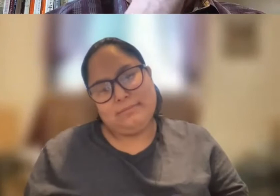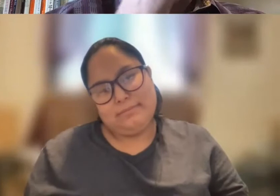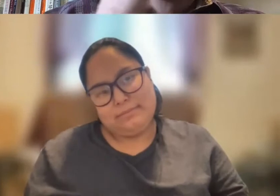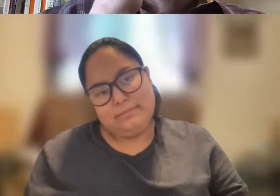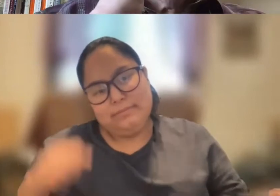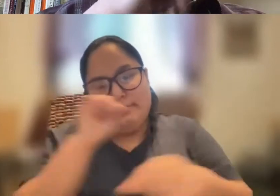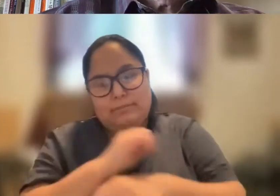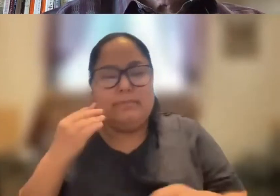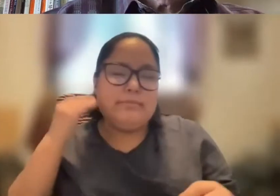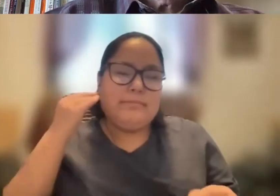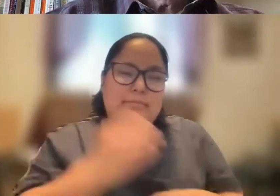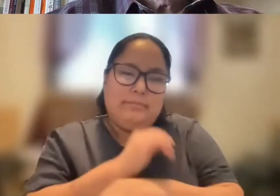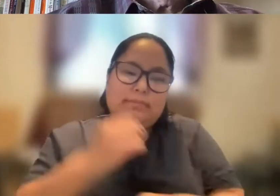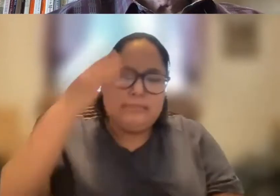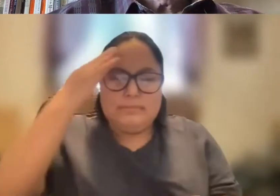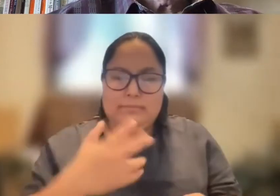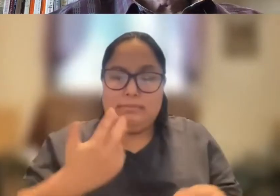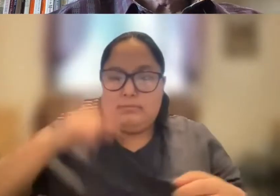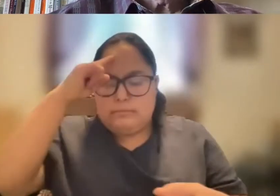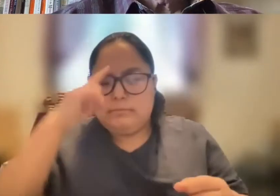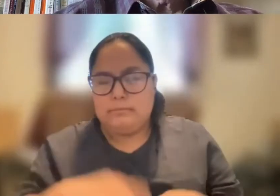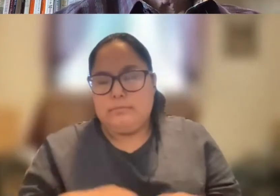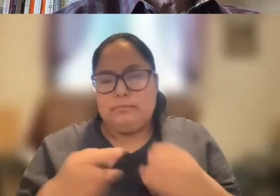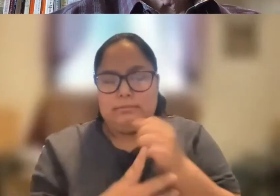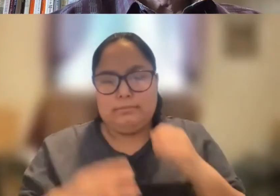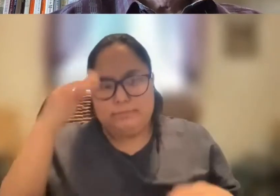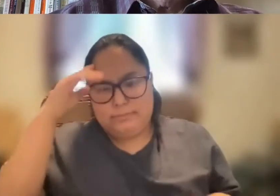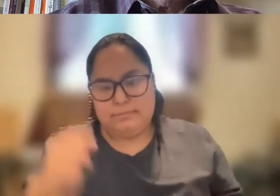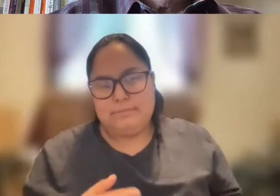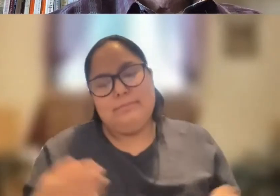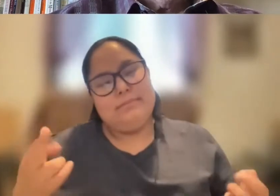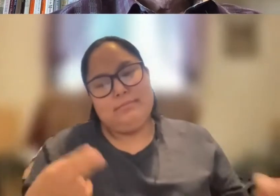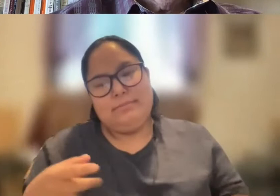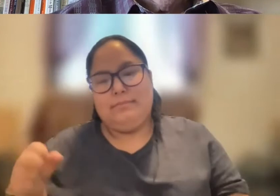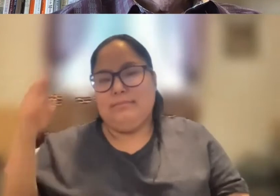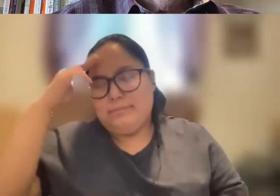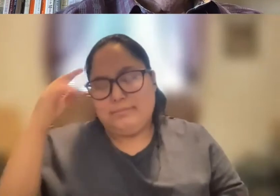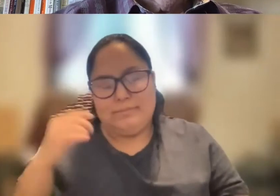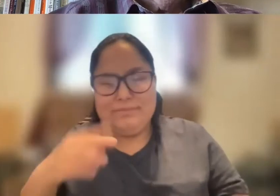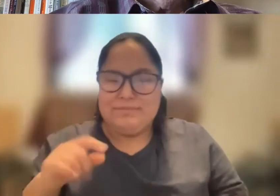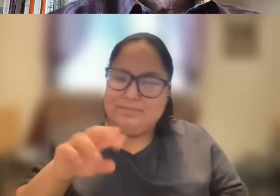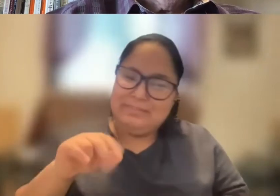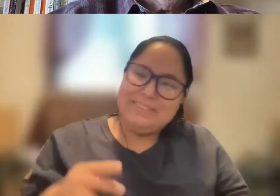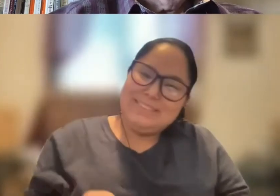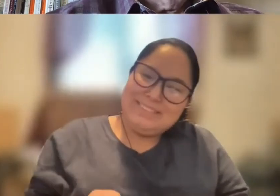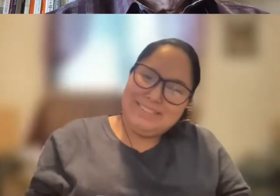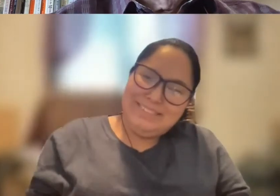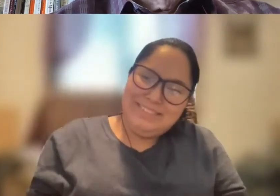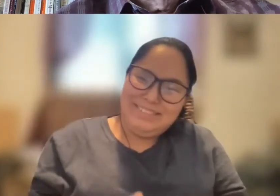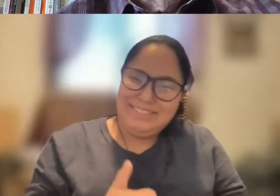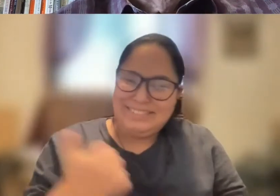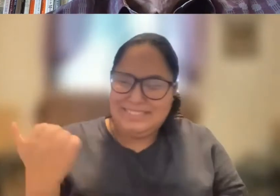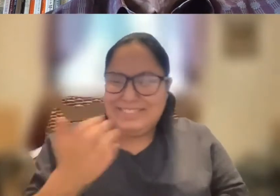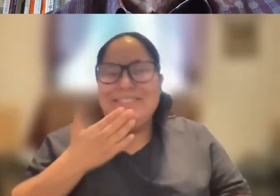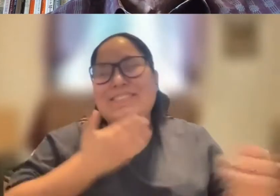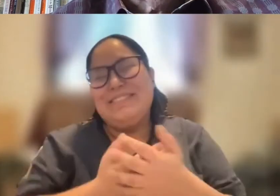He's working from home and I'm working from home 3 days a week. So it's been interesting. The first couple of weeks did not